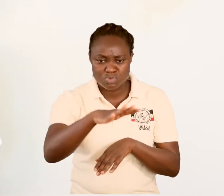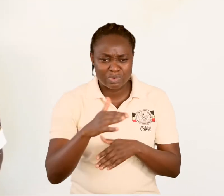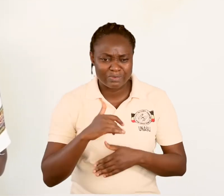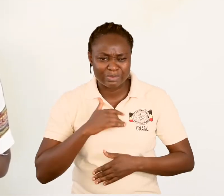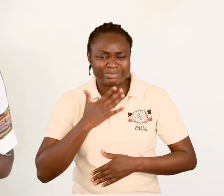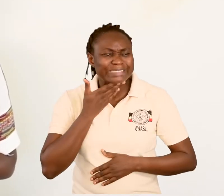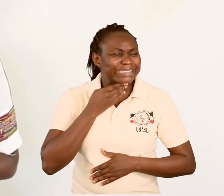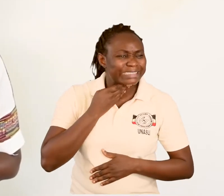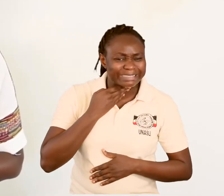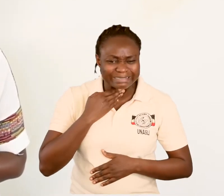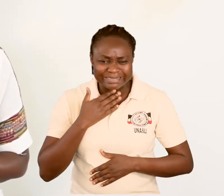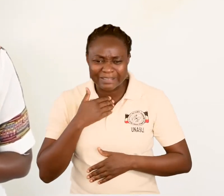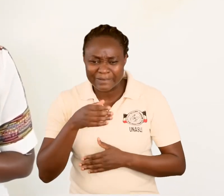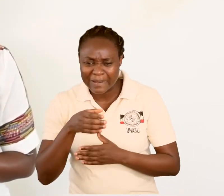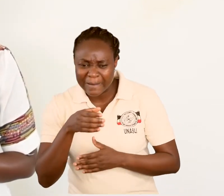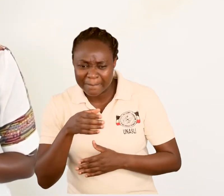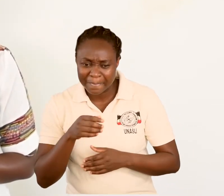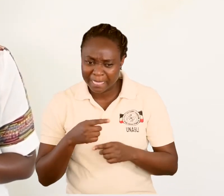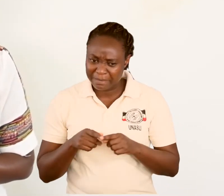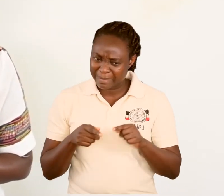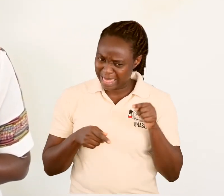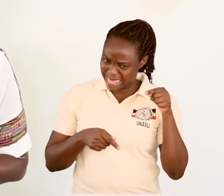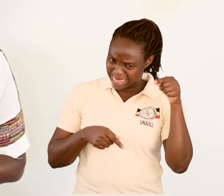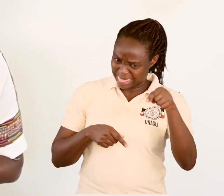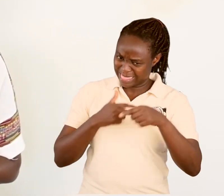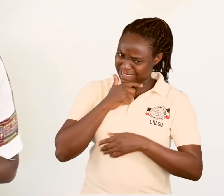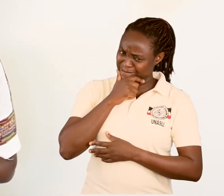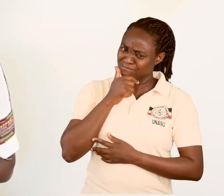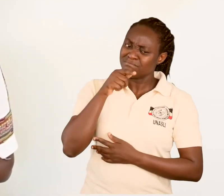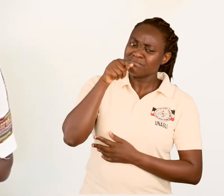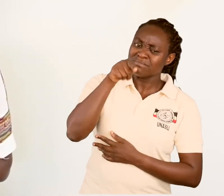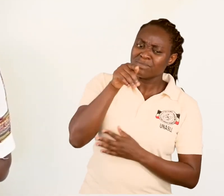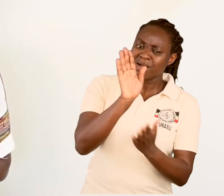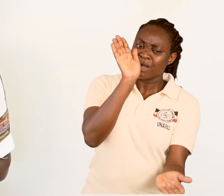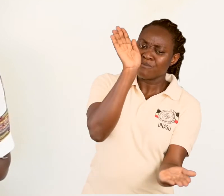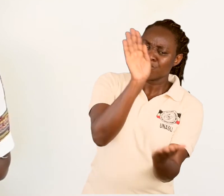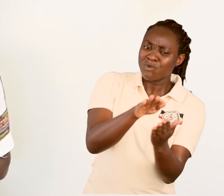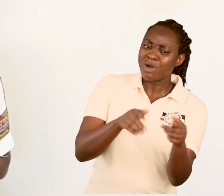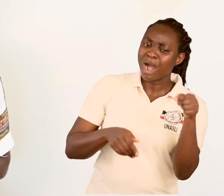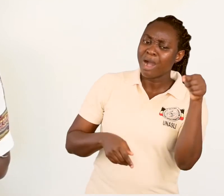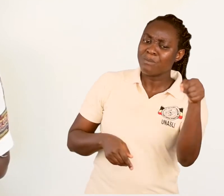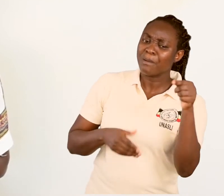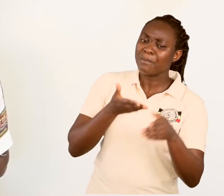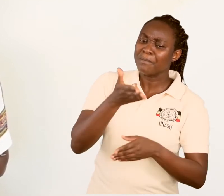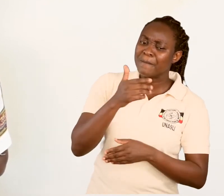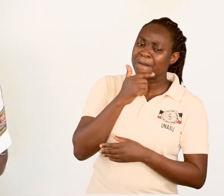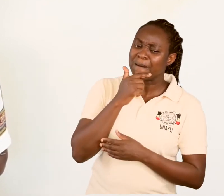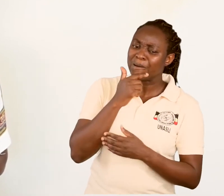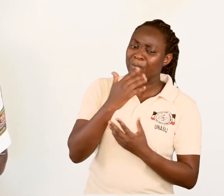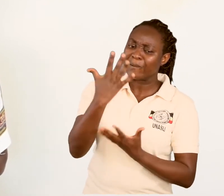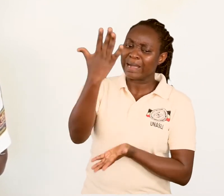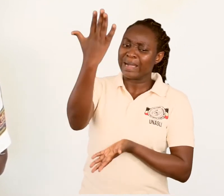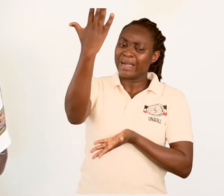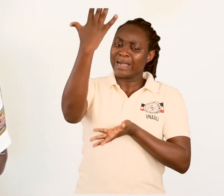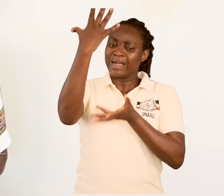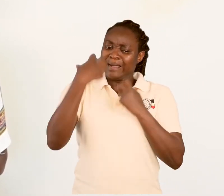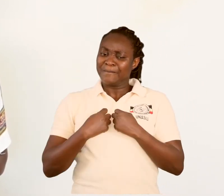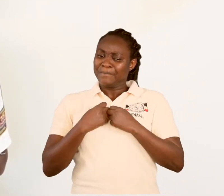knew Crocodile might be waiting for him under water to eat him.